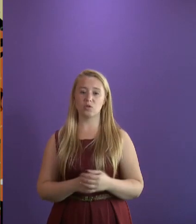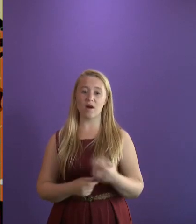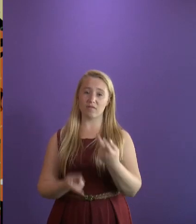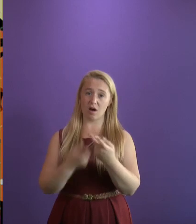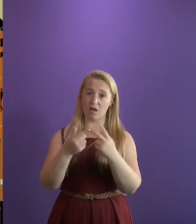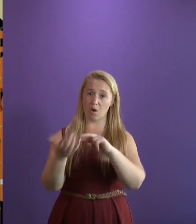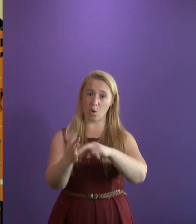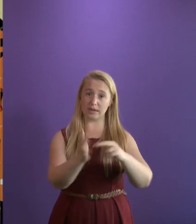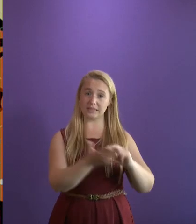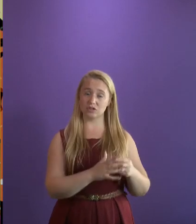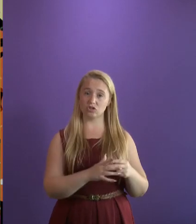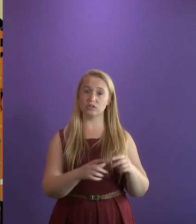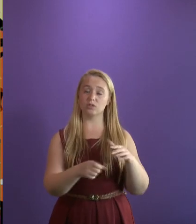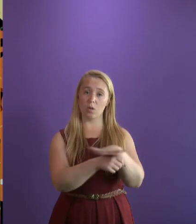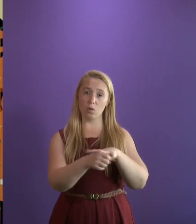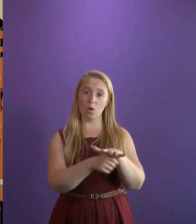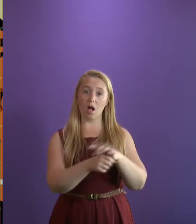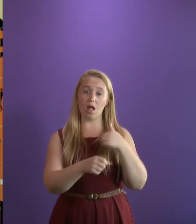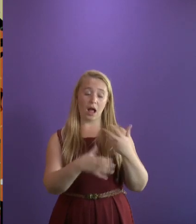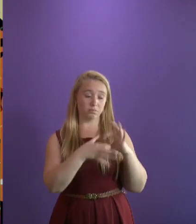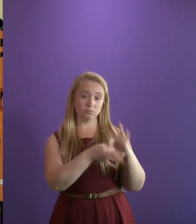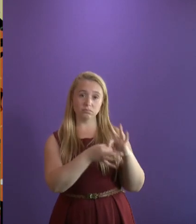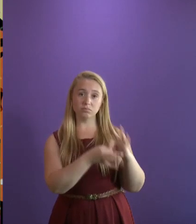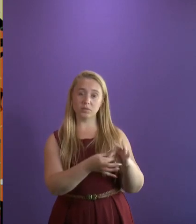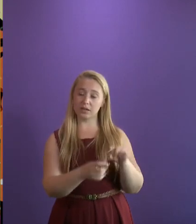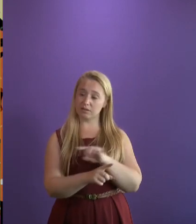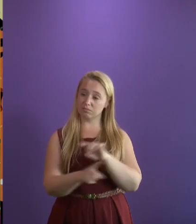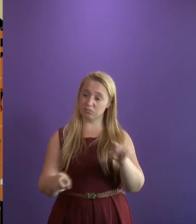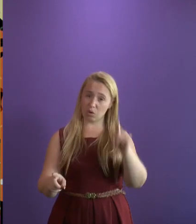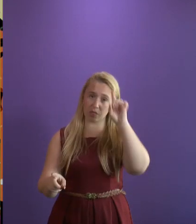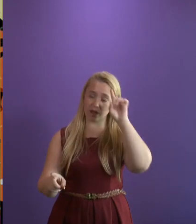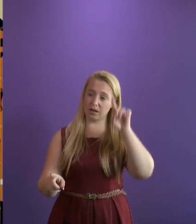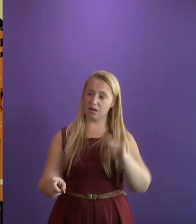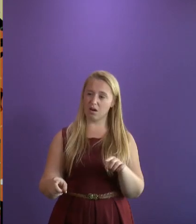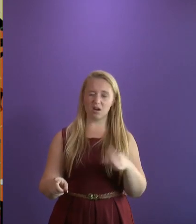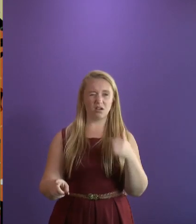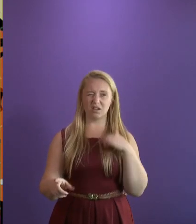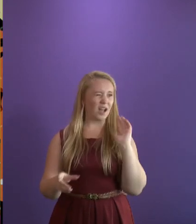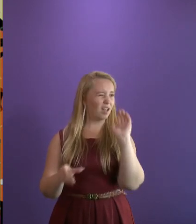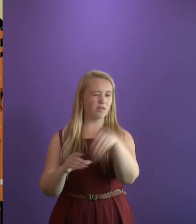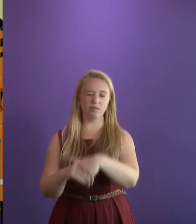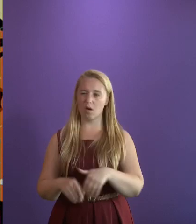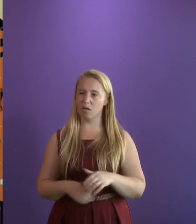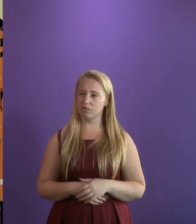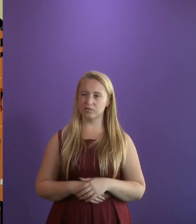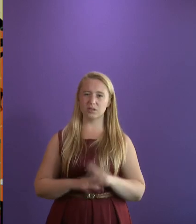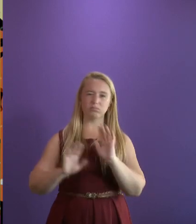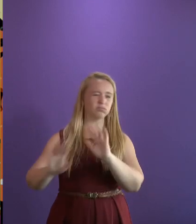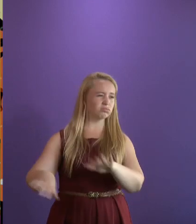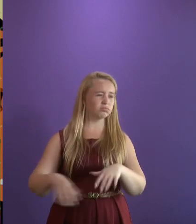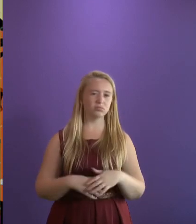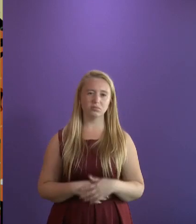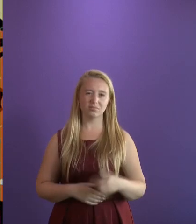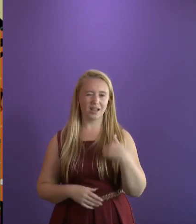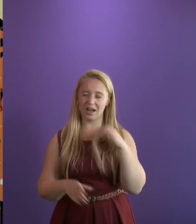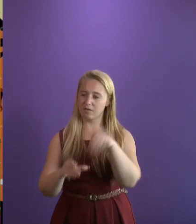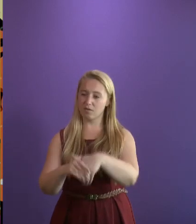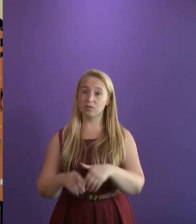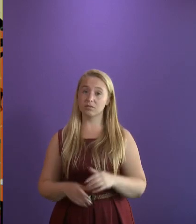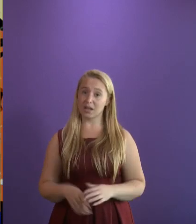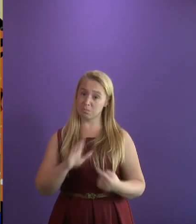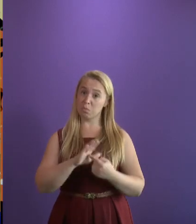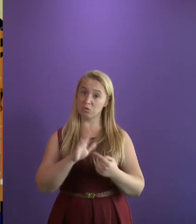but also on a local level. And if you do feel that way about it, then it's even more important for you to get involved and have your say and either find out